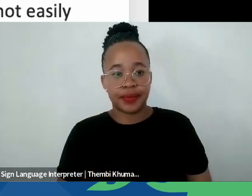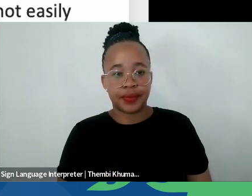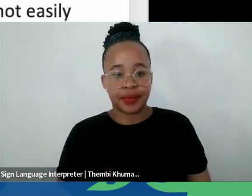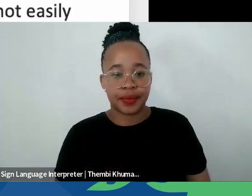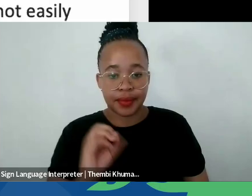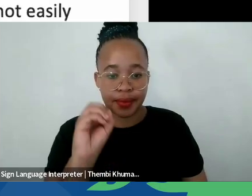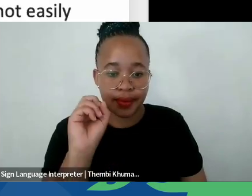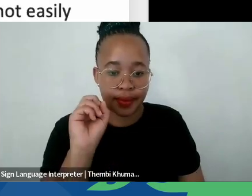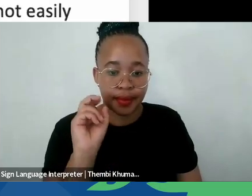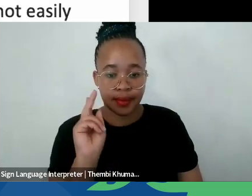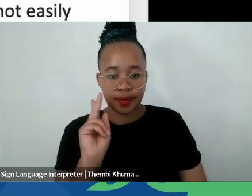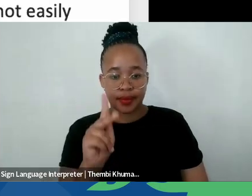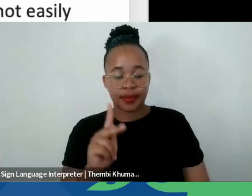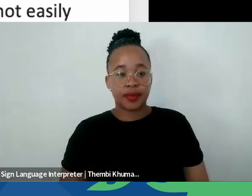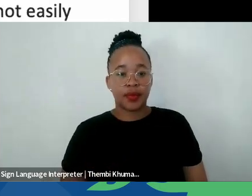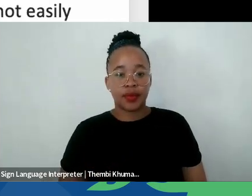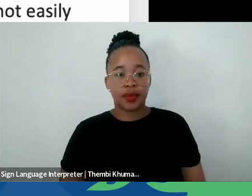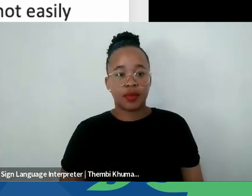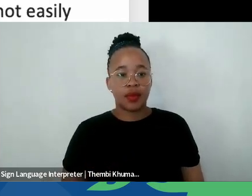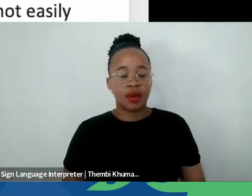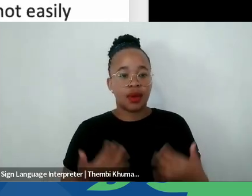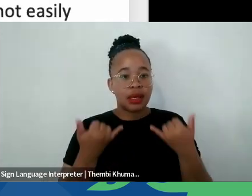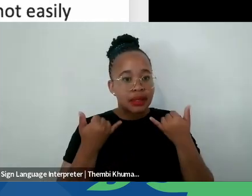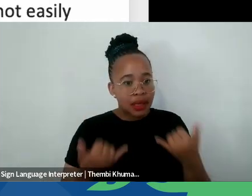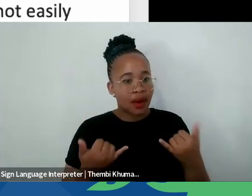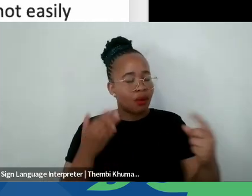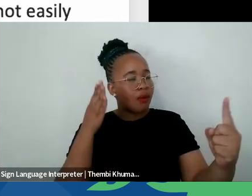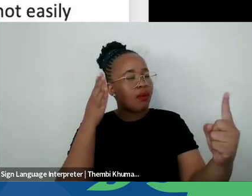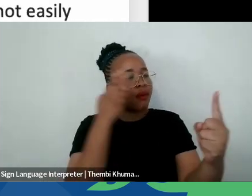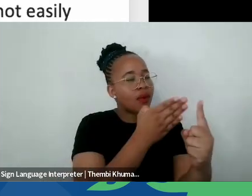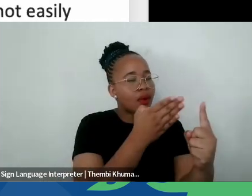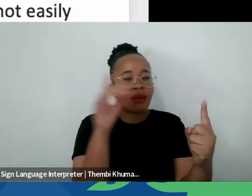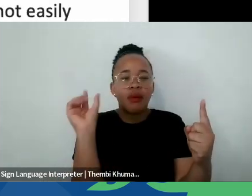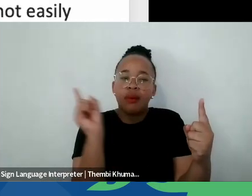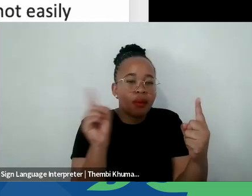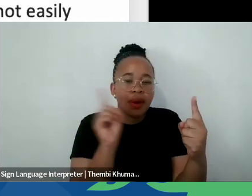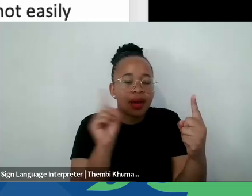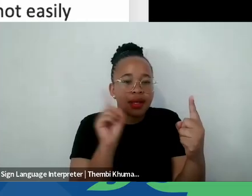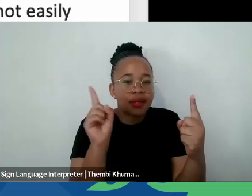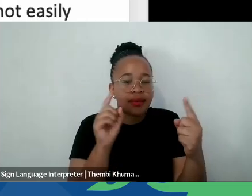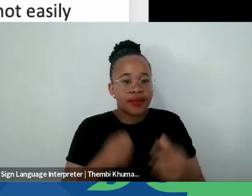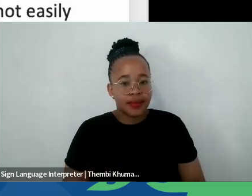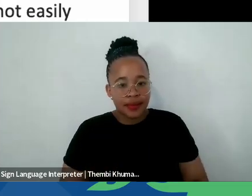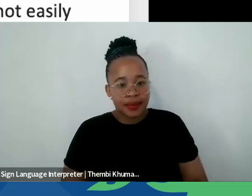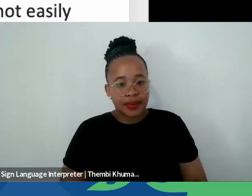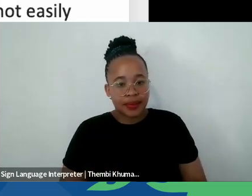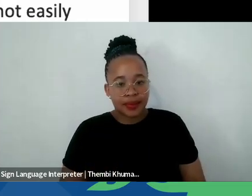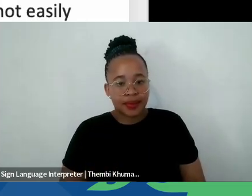Okay, so the way forward. I would say that our current cohort, the